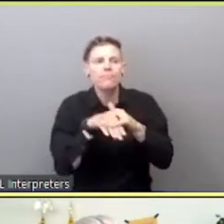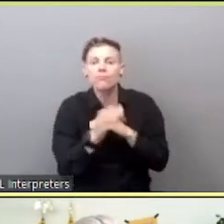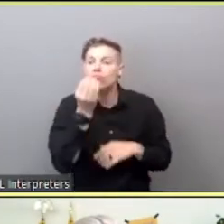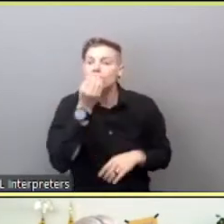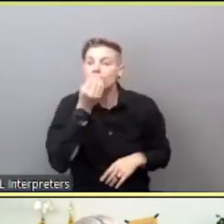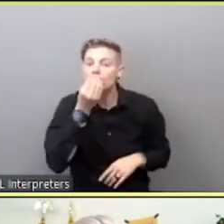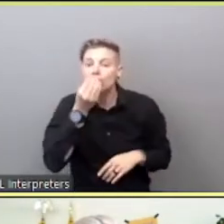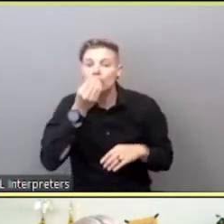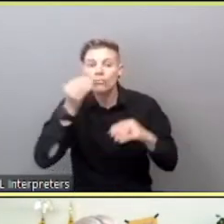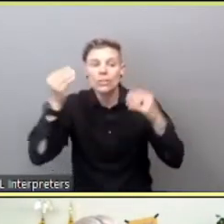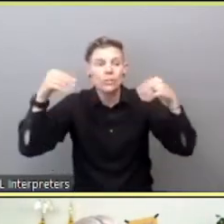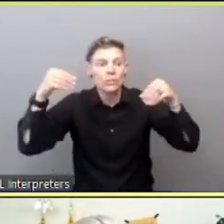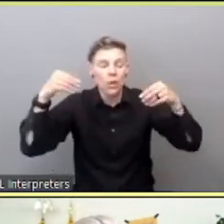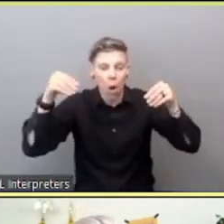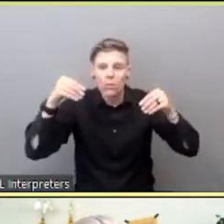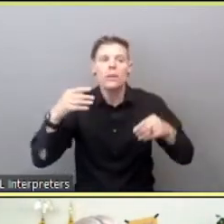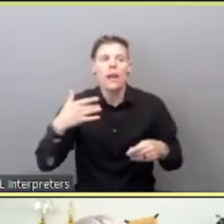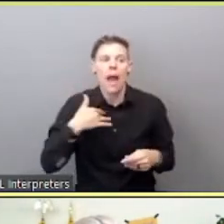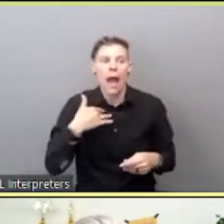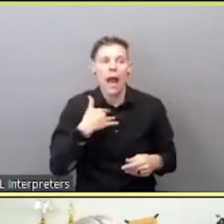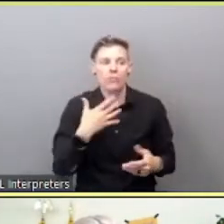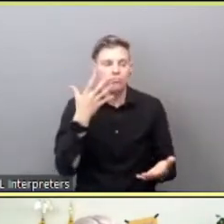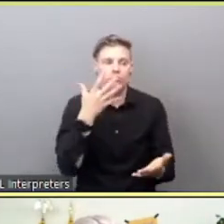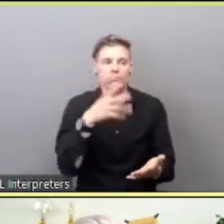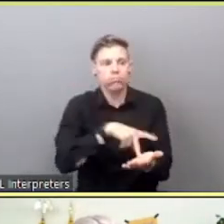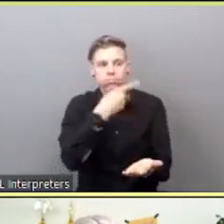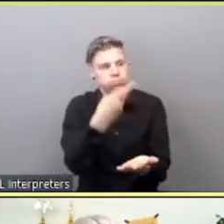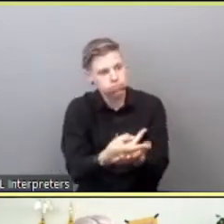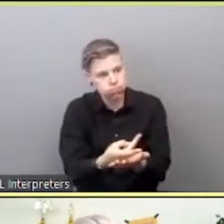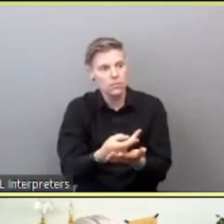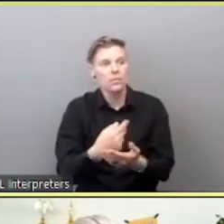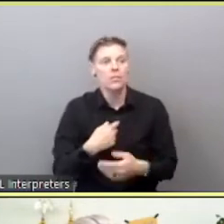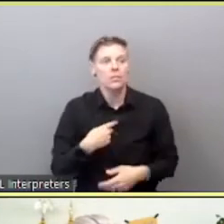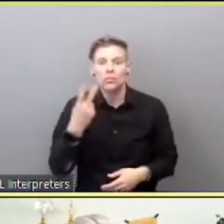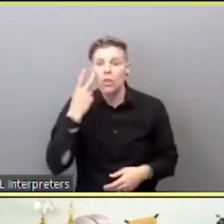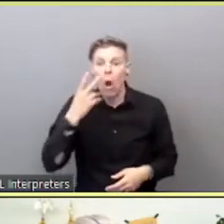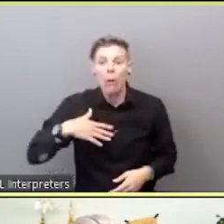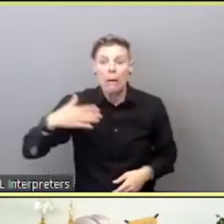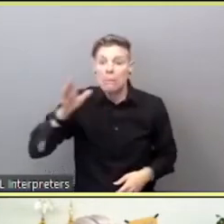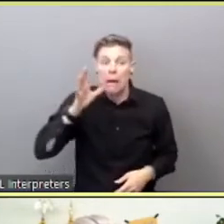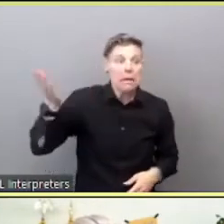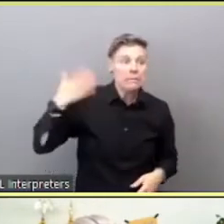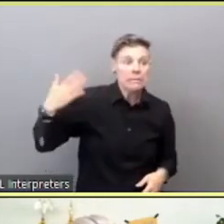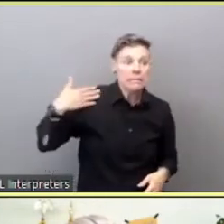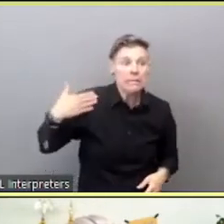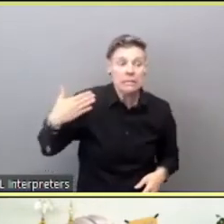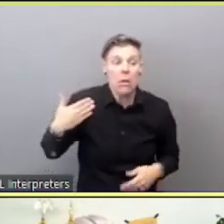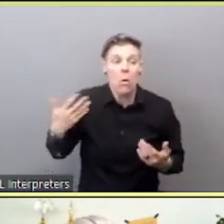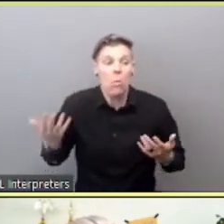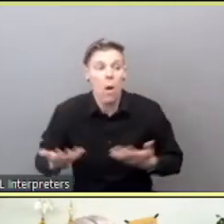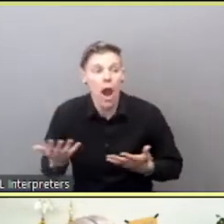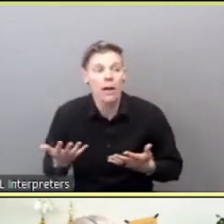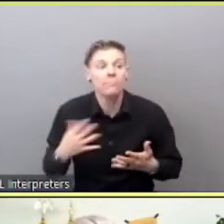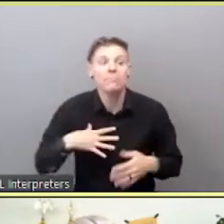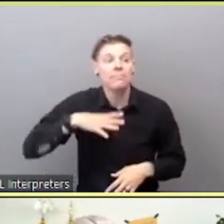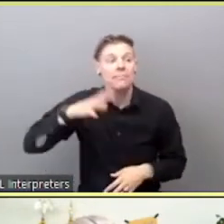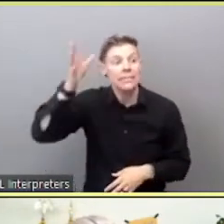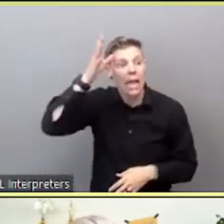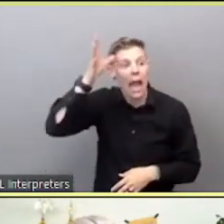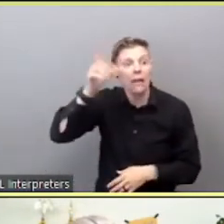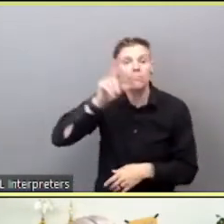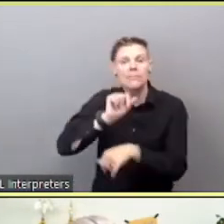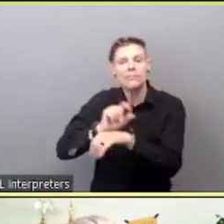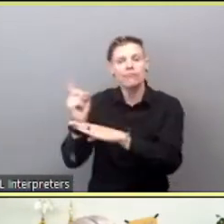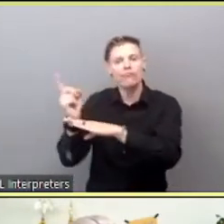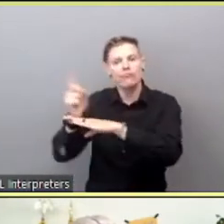my mother kind of, flagging me down, and my father I could see on the floor. Elizabeth